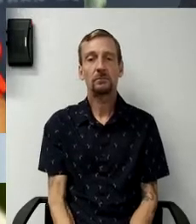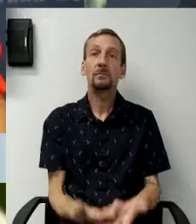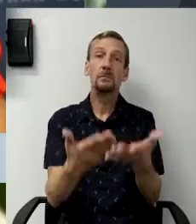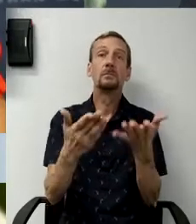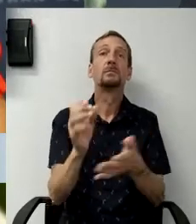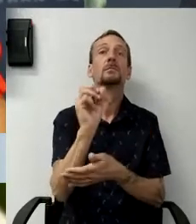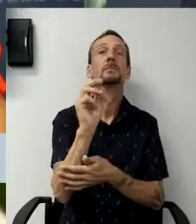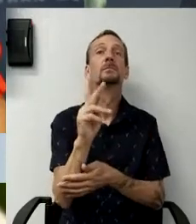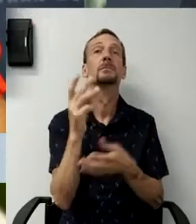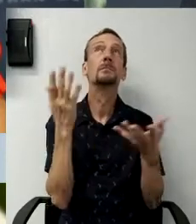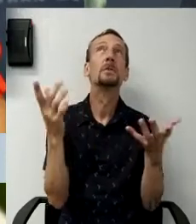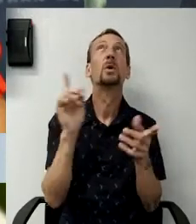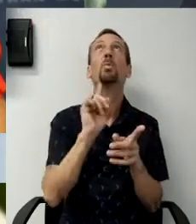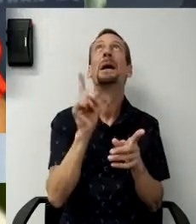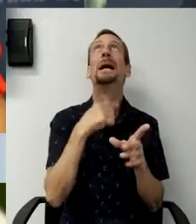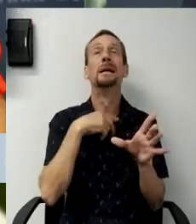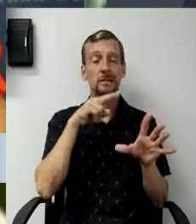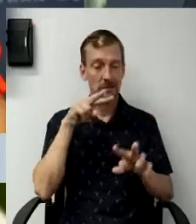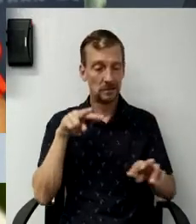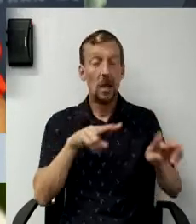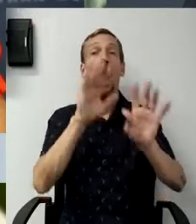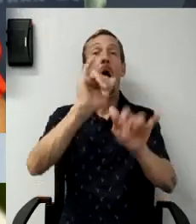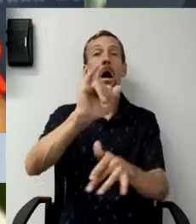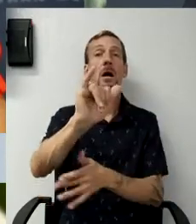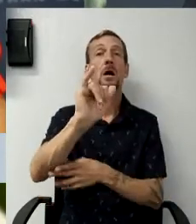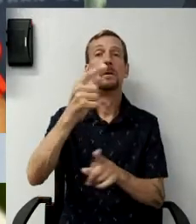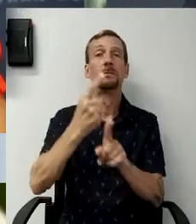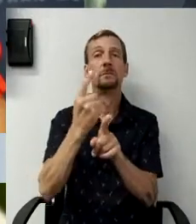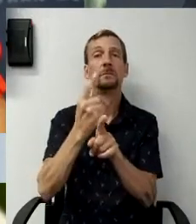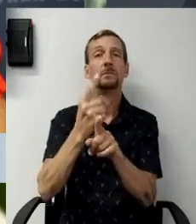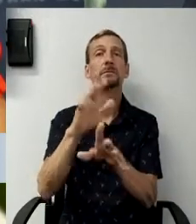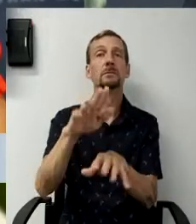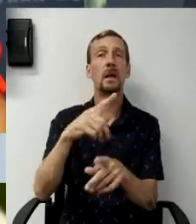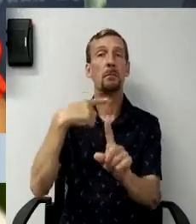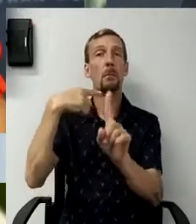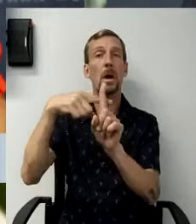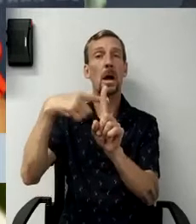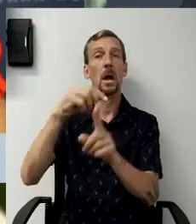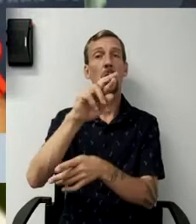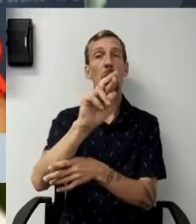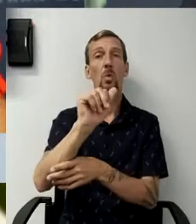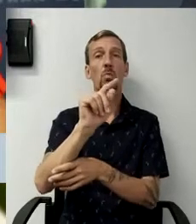Okay, so all right, where was I? Positivity rate.